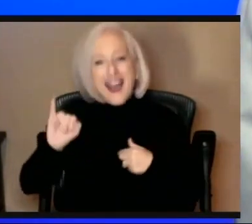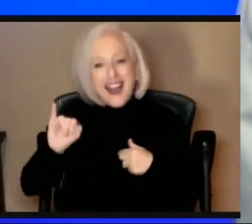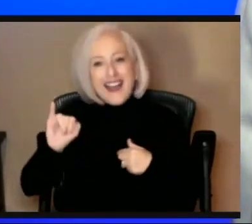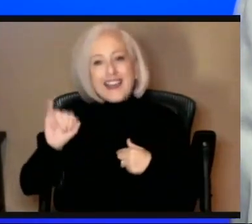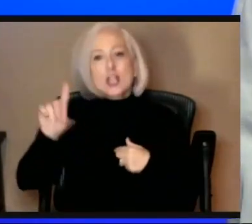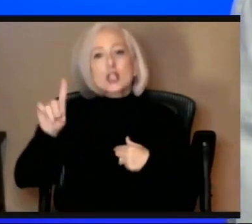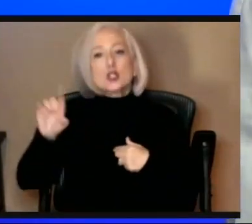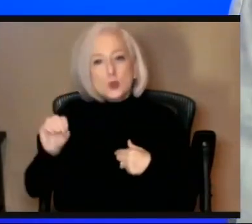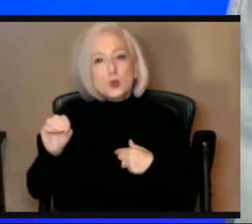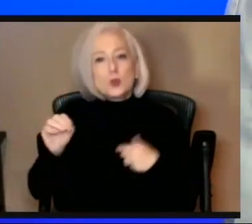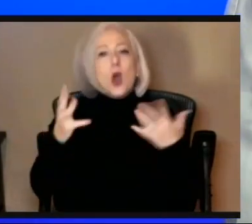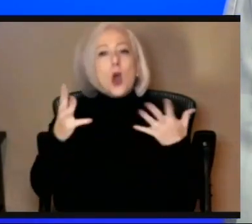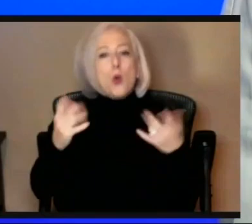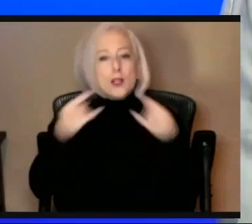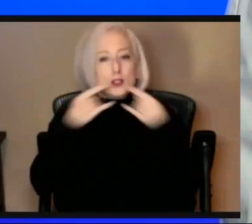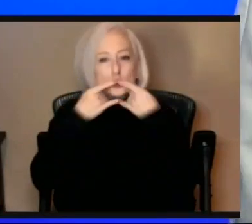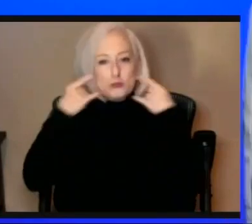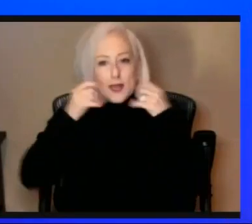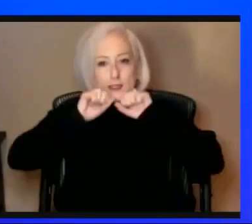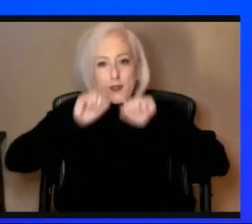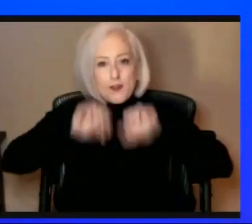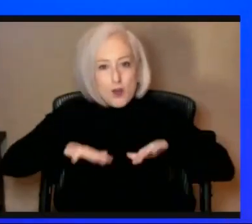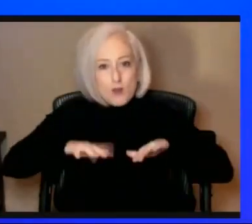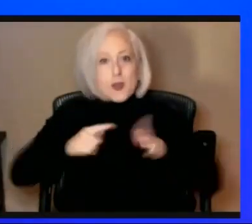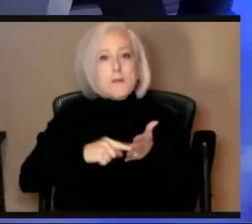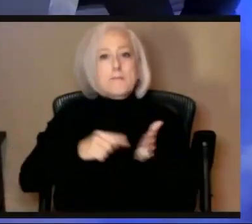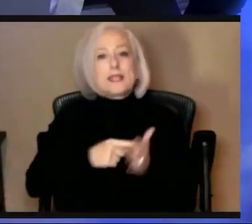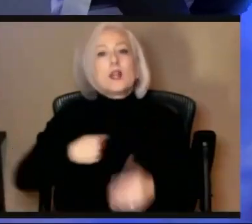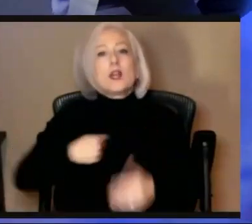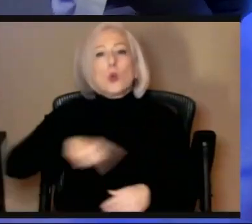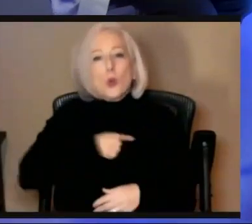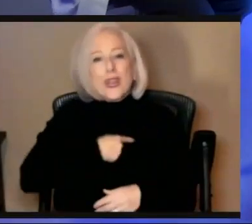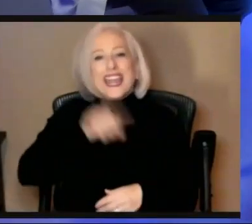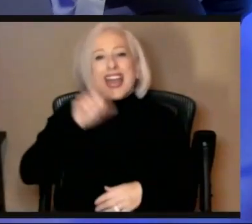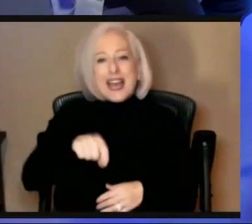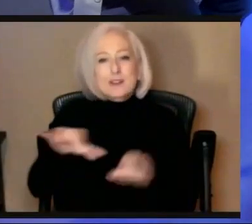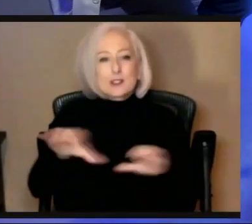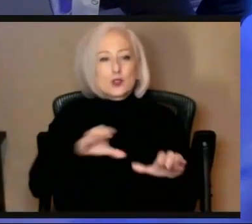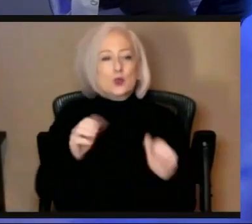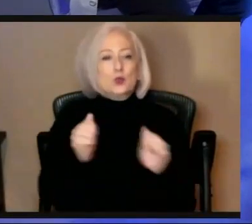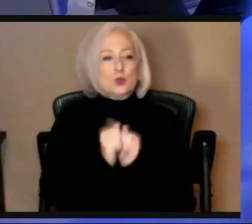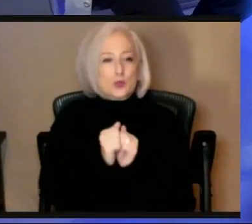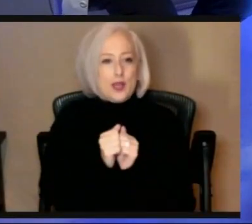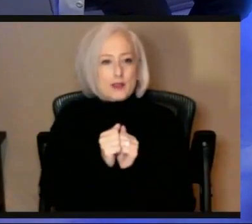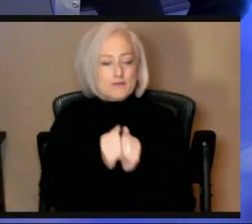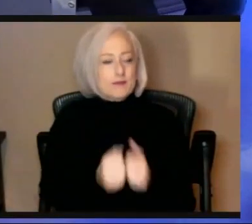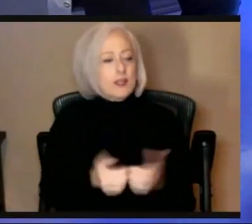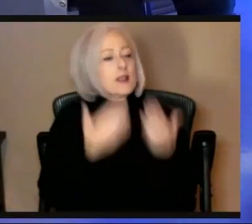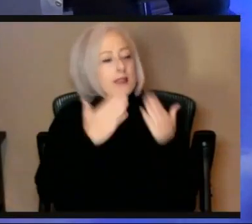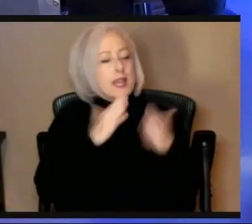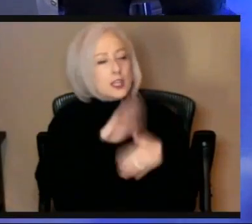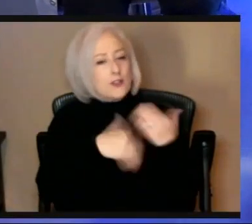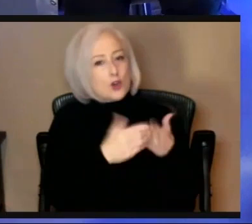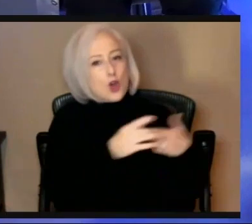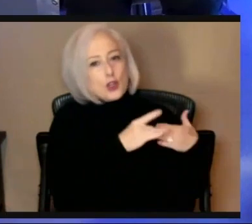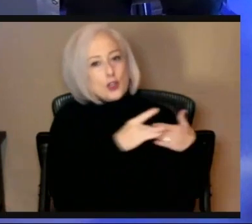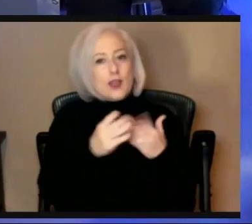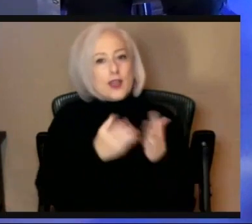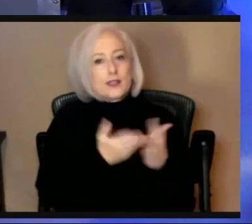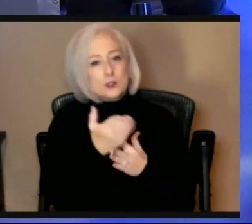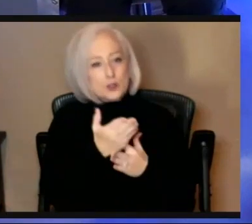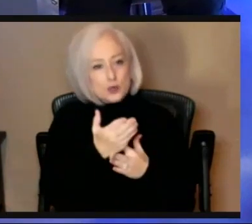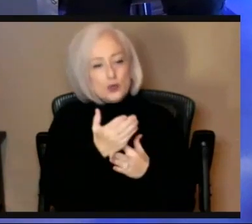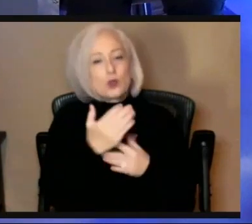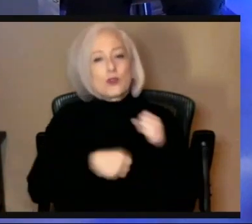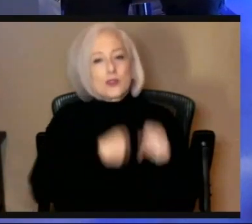mask. Means we have to do it together. Dr. Seitz, Arietta says, thank you for all the guidance you have provided over these COVID years. You